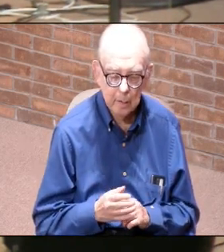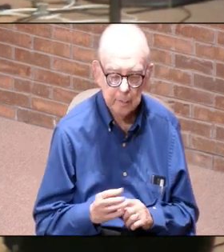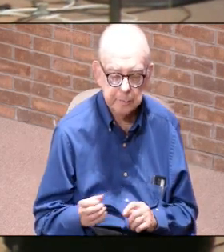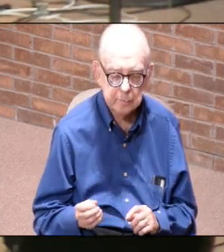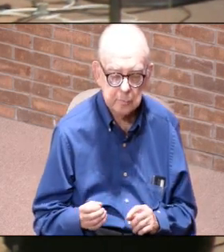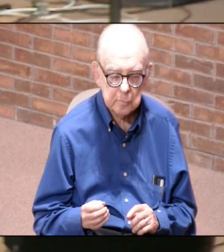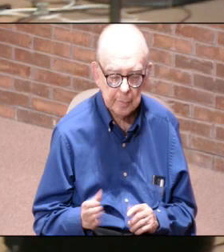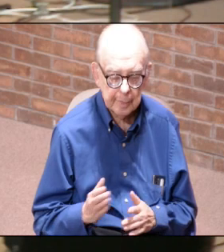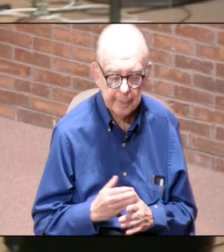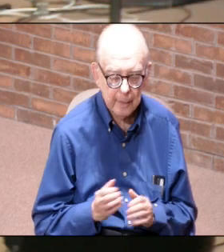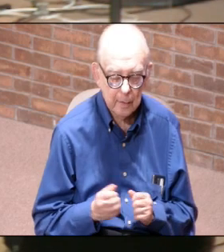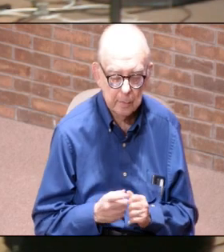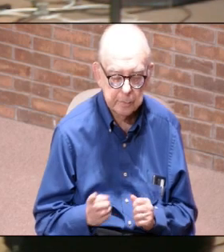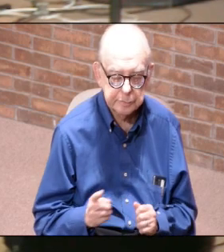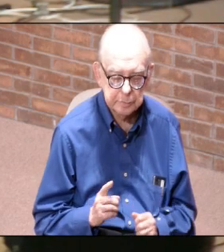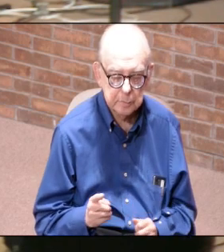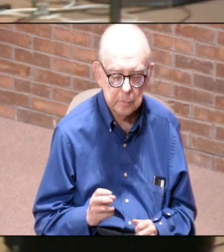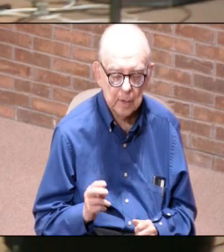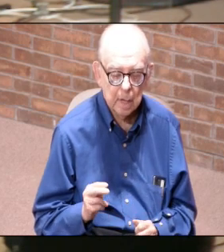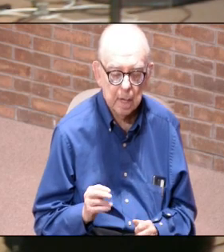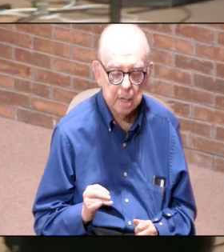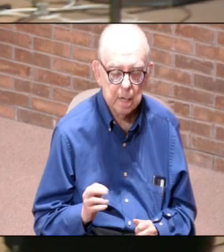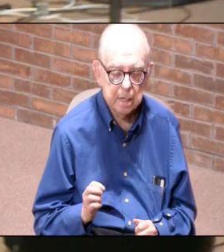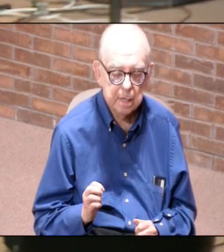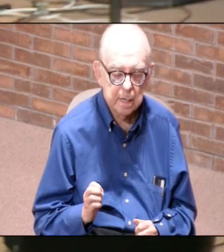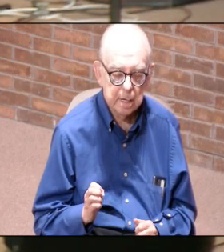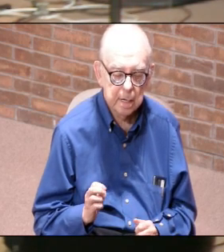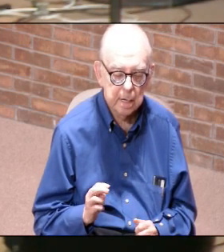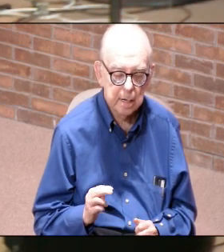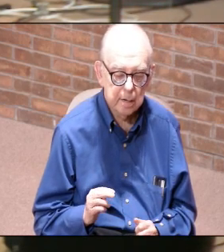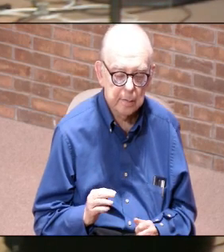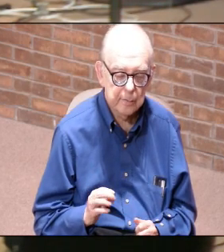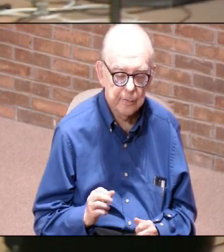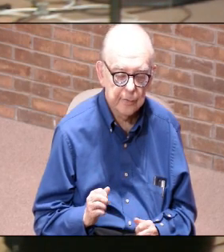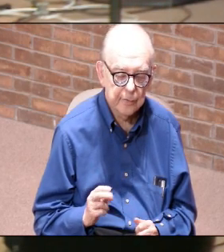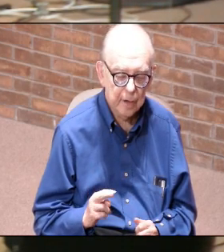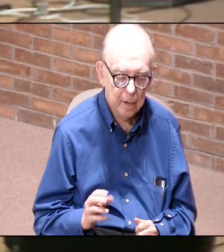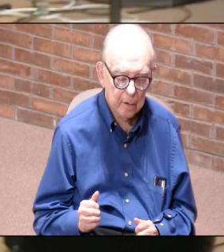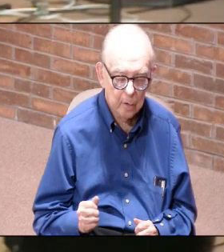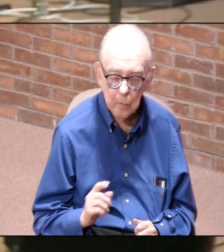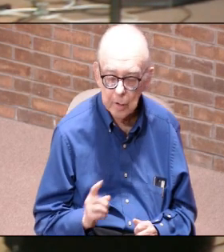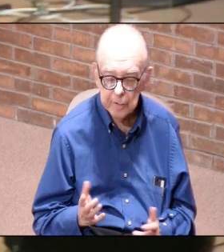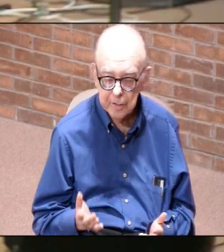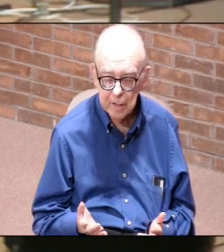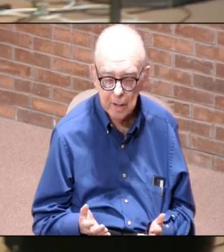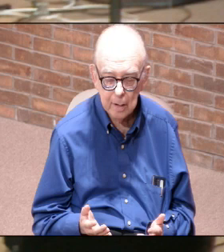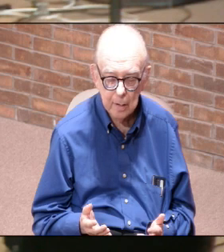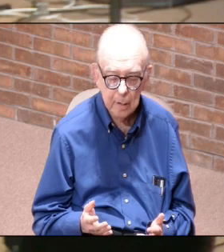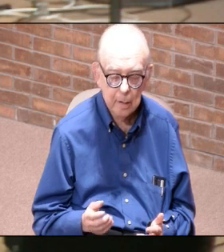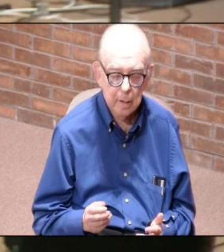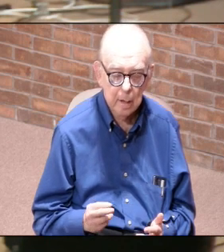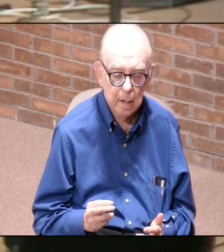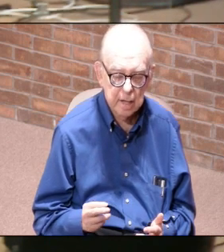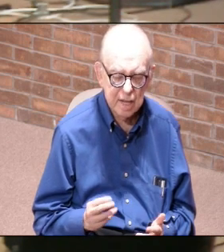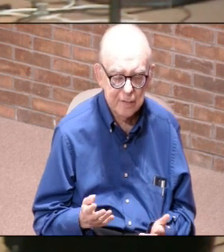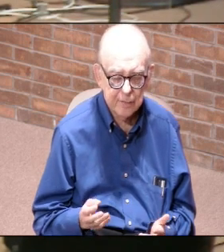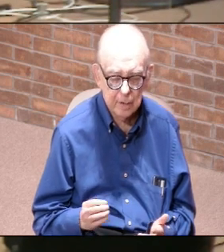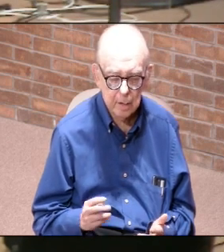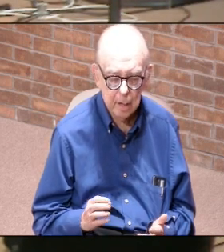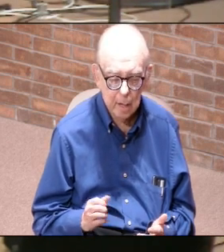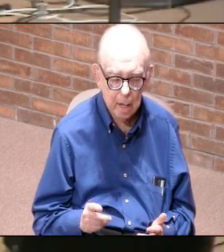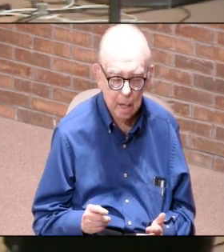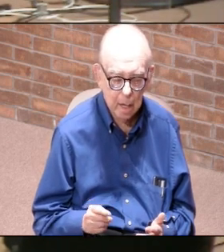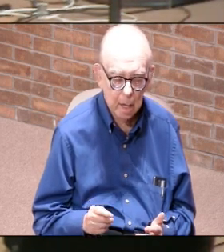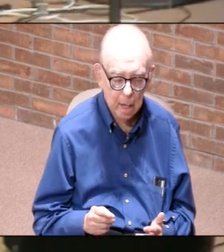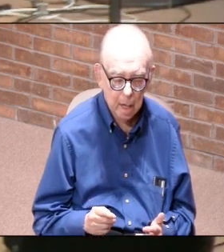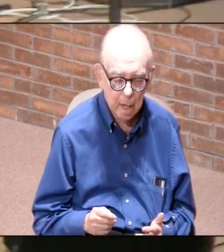And let me share with you where Nineveh is today, okay? Nineveh was